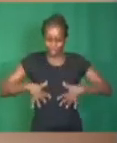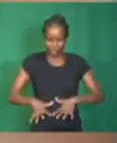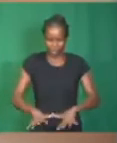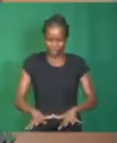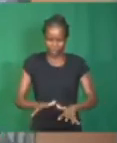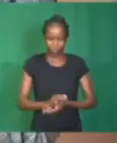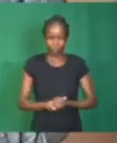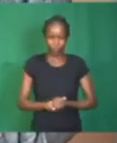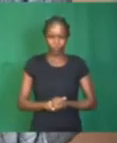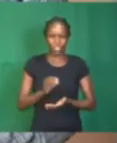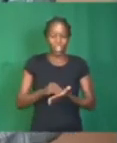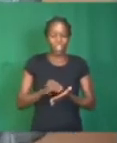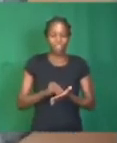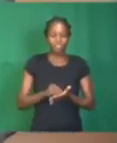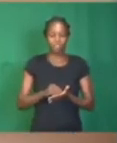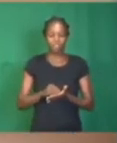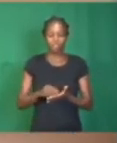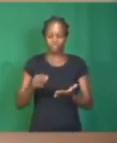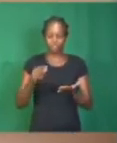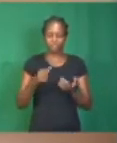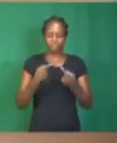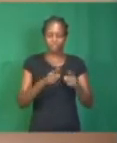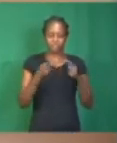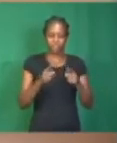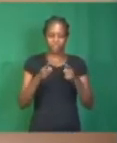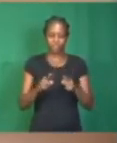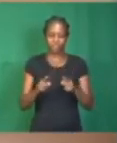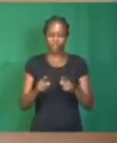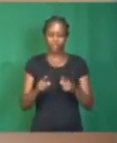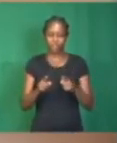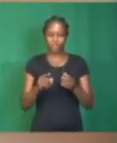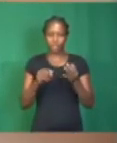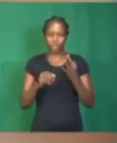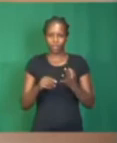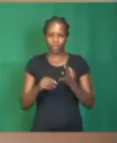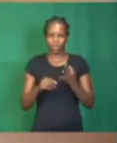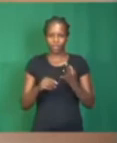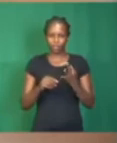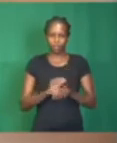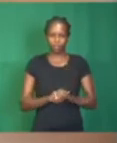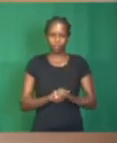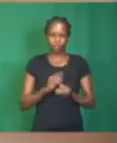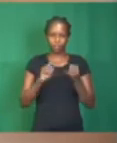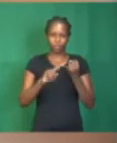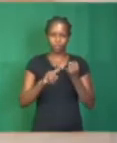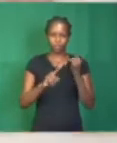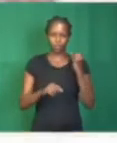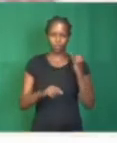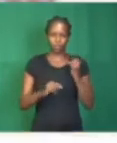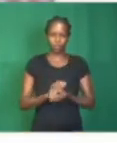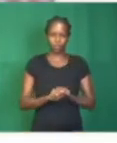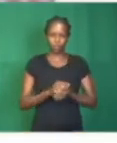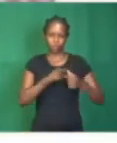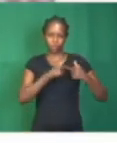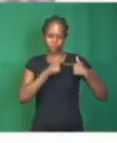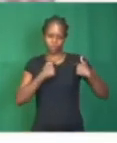consists of the following organs. We have just 3 of the organs. Number 1, it is the